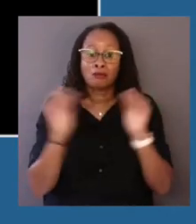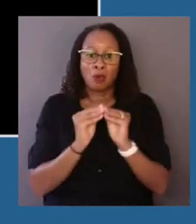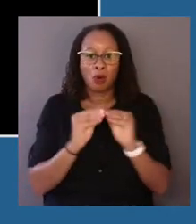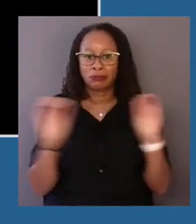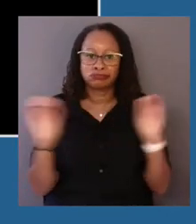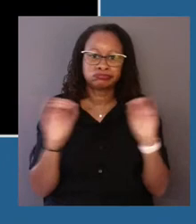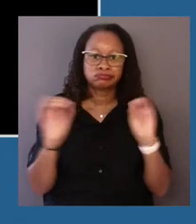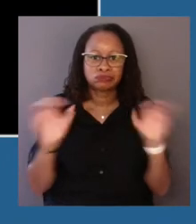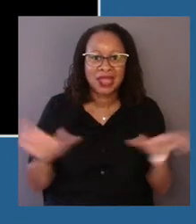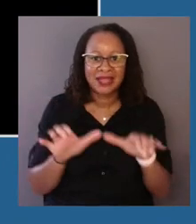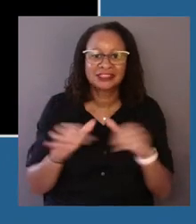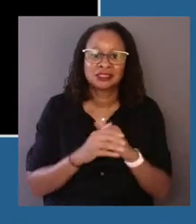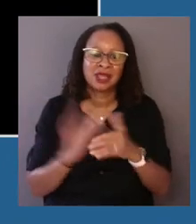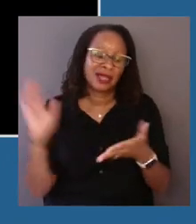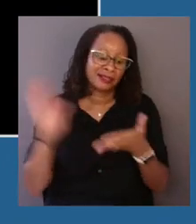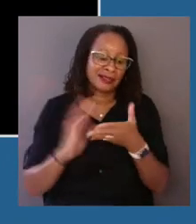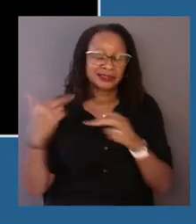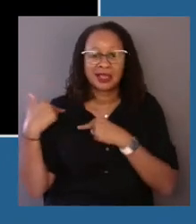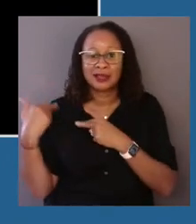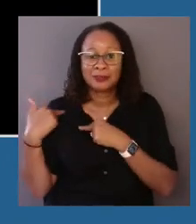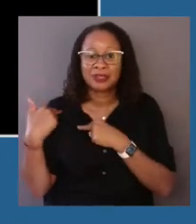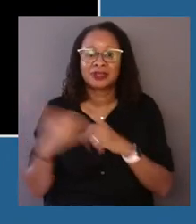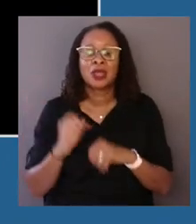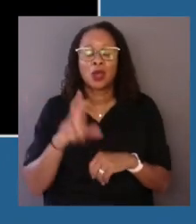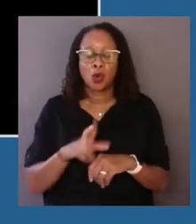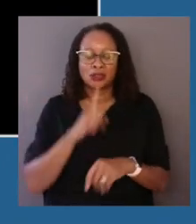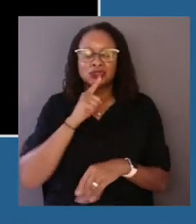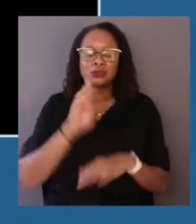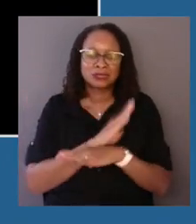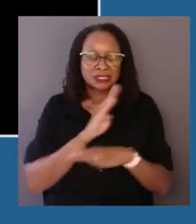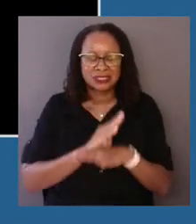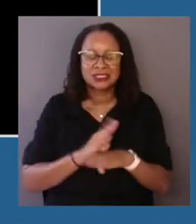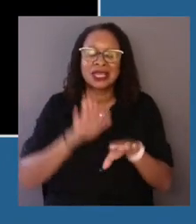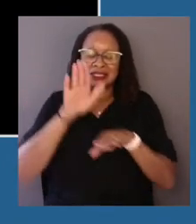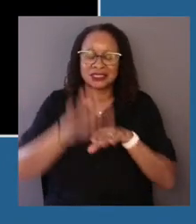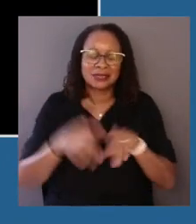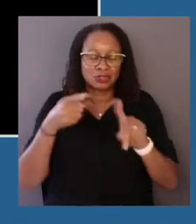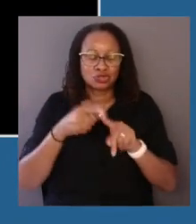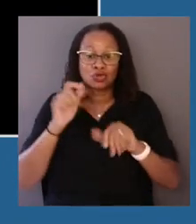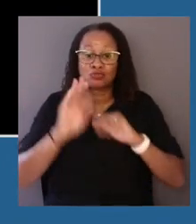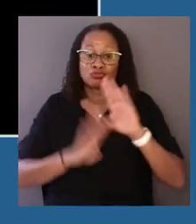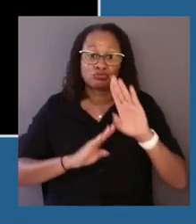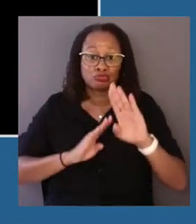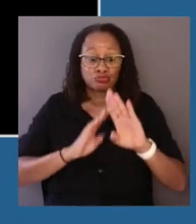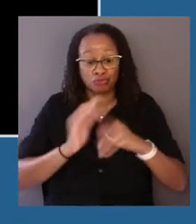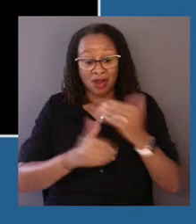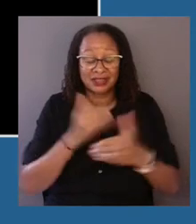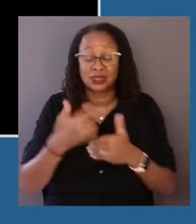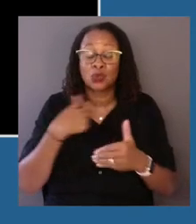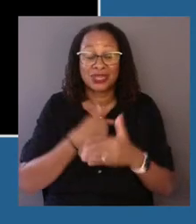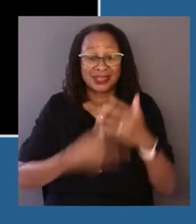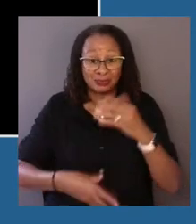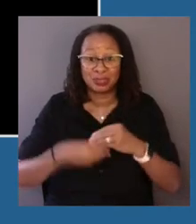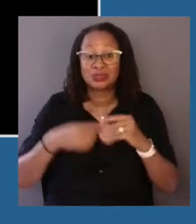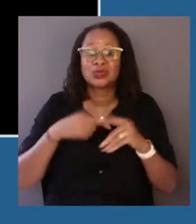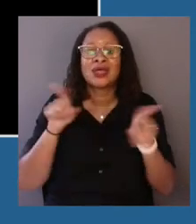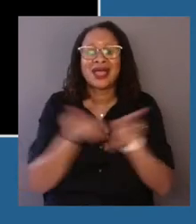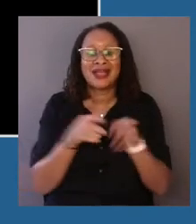lack of accountability, or genuine steps toward progress that we can build on as a broad